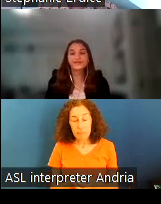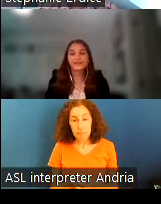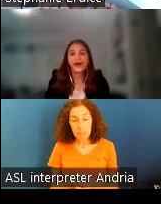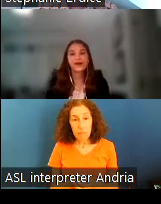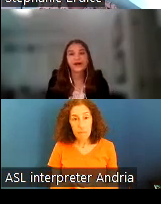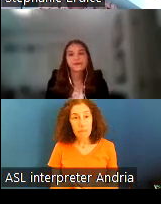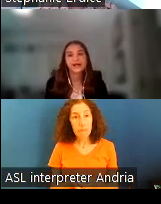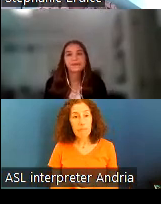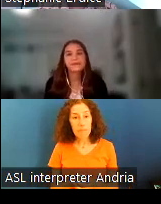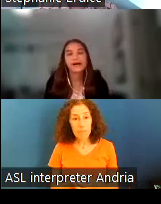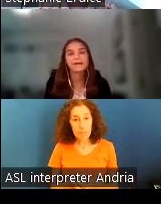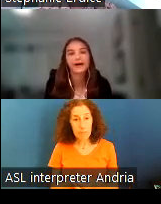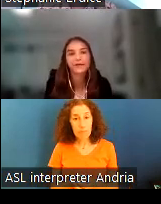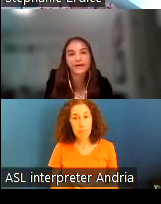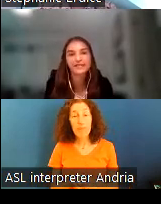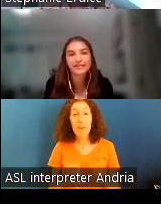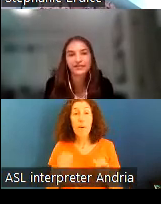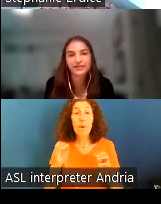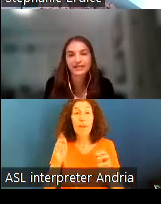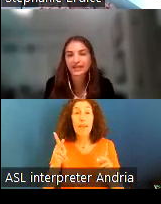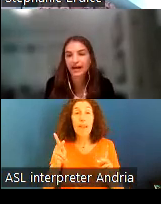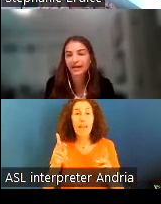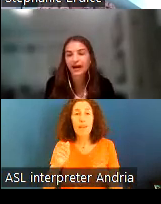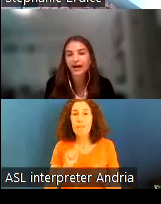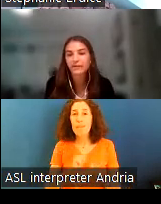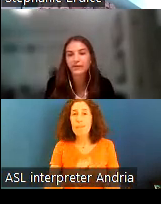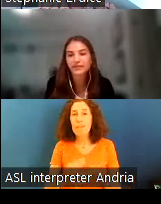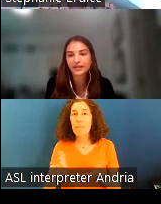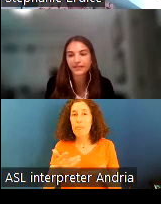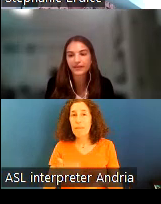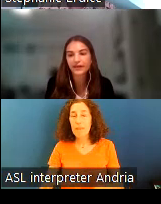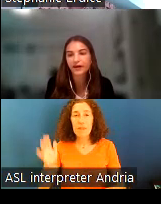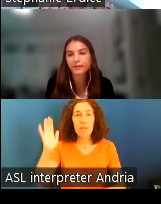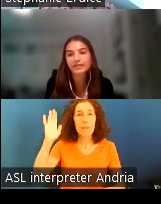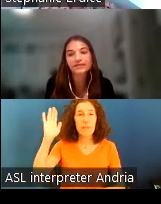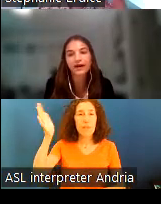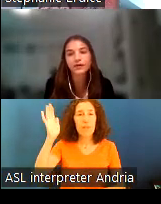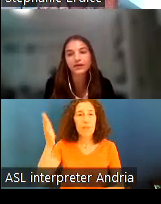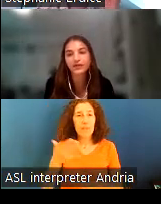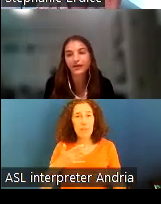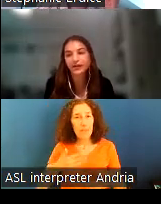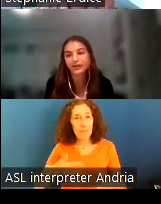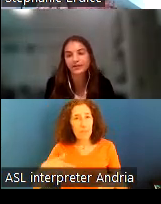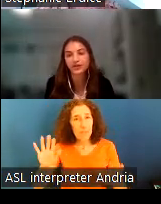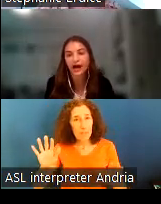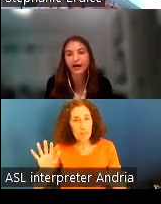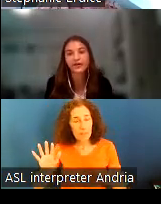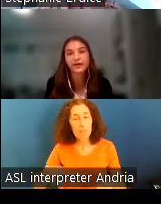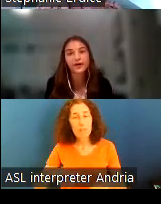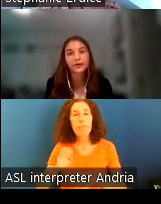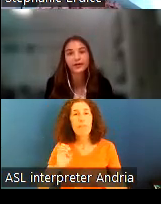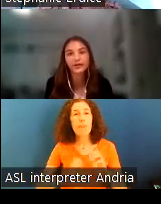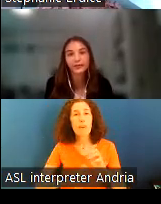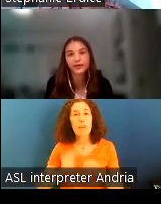All right, so that wraps up our presentation today. I posted the anonymous evaluation link into the